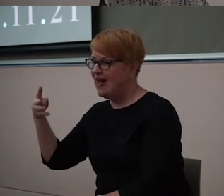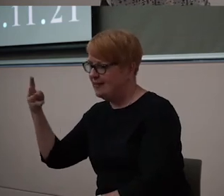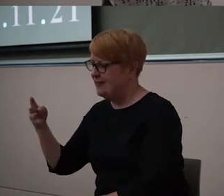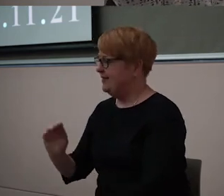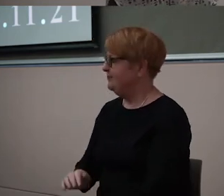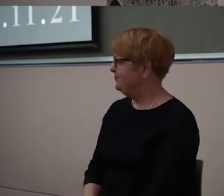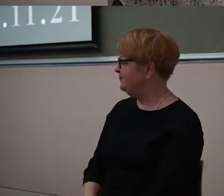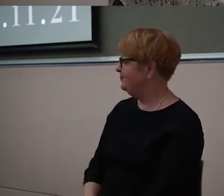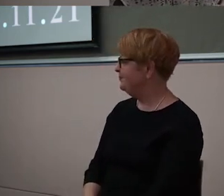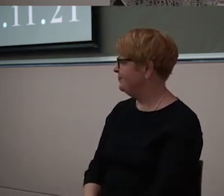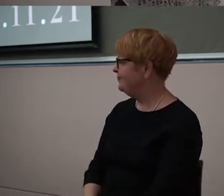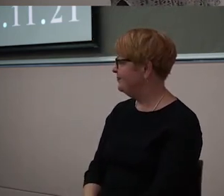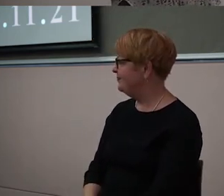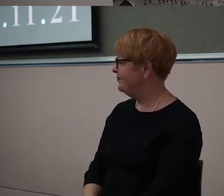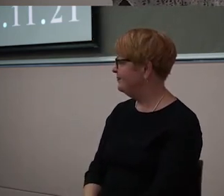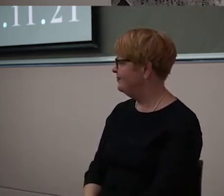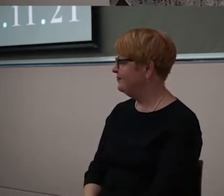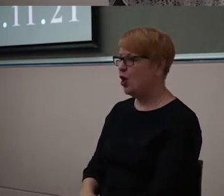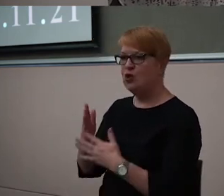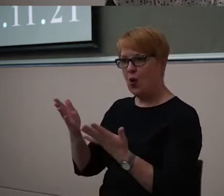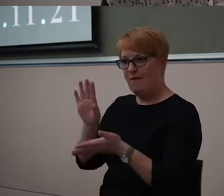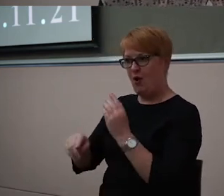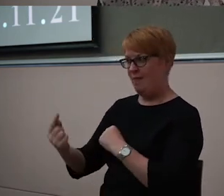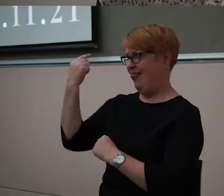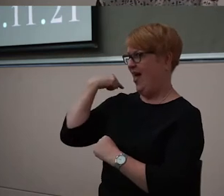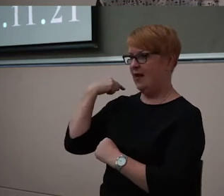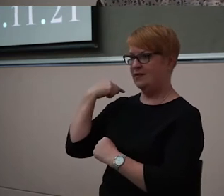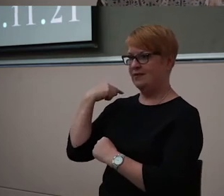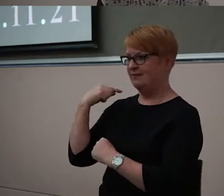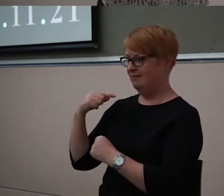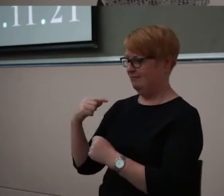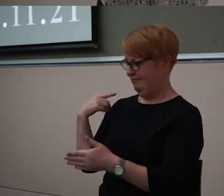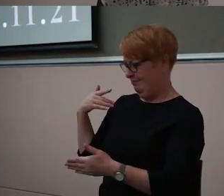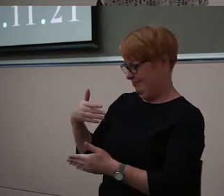2019. So we're really pleased that that encounter has culminated in this event today.